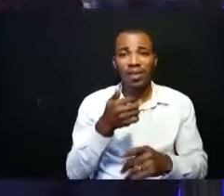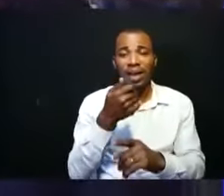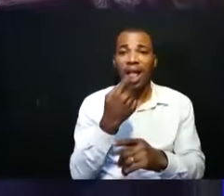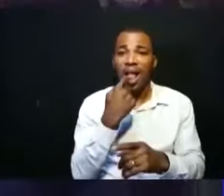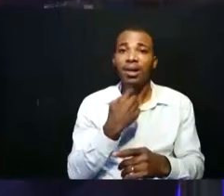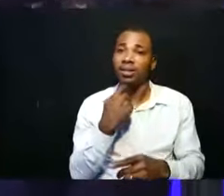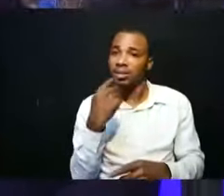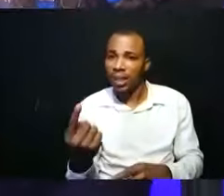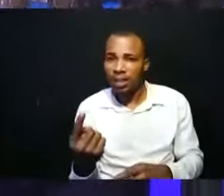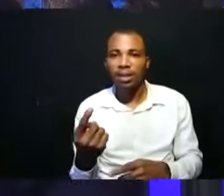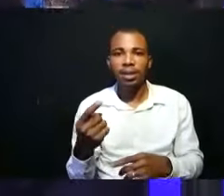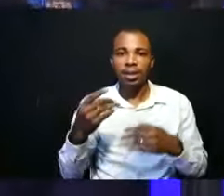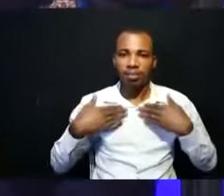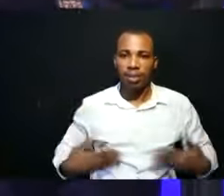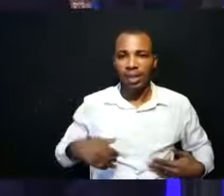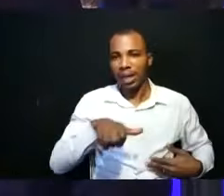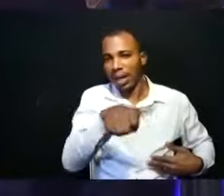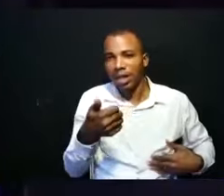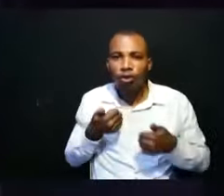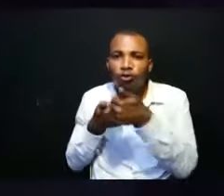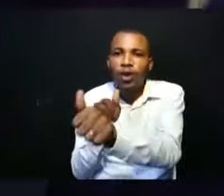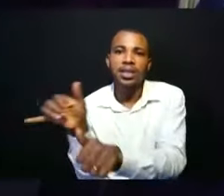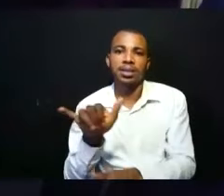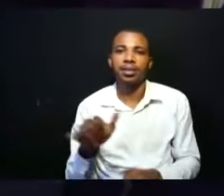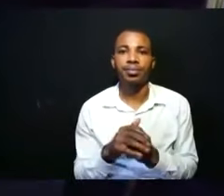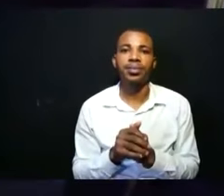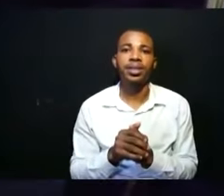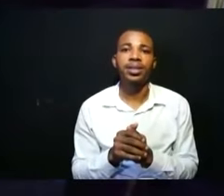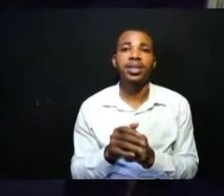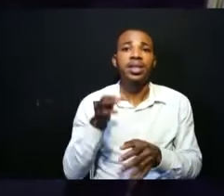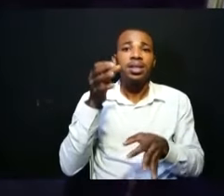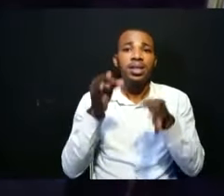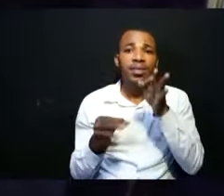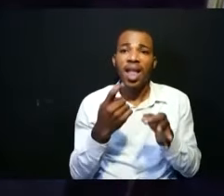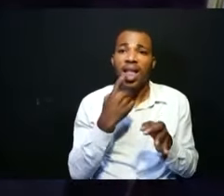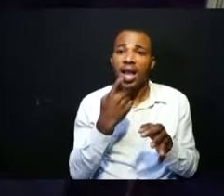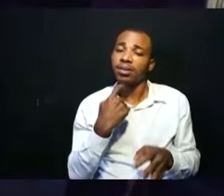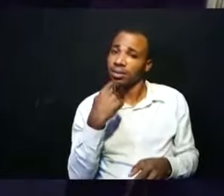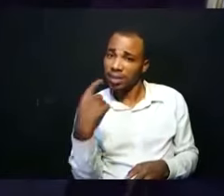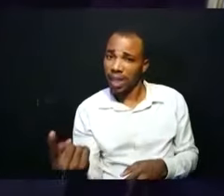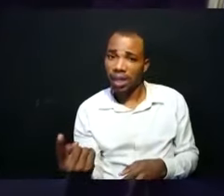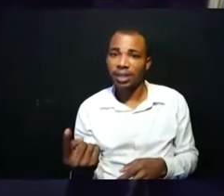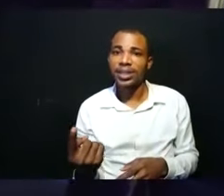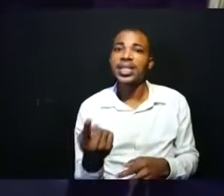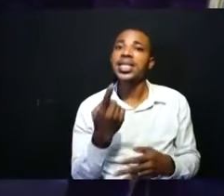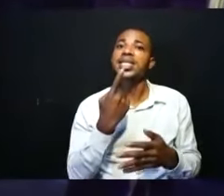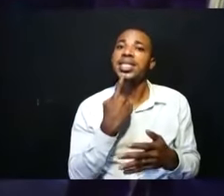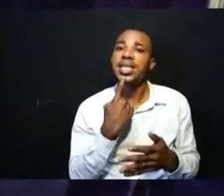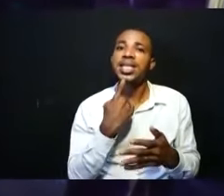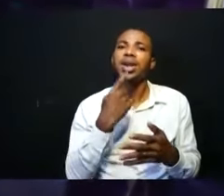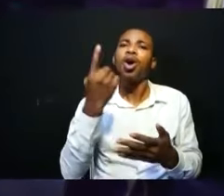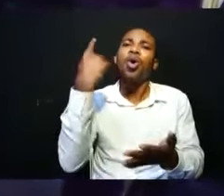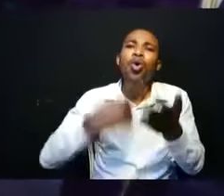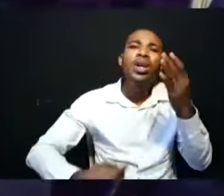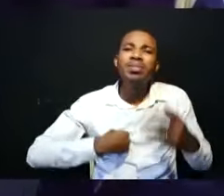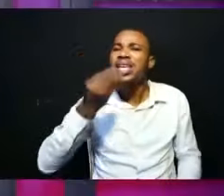their tongue will say. Once the tongue is speaking and saying that, what shall we